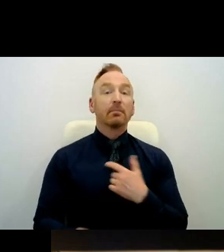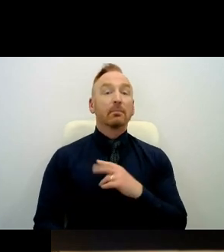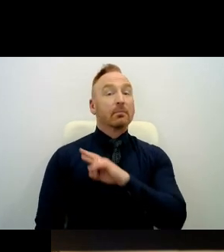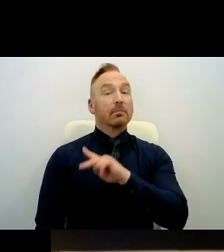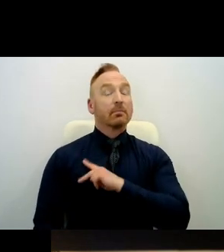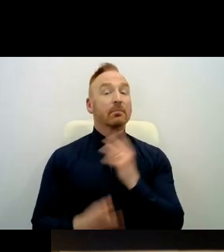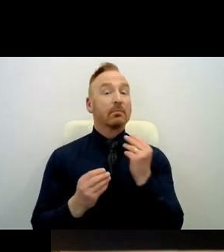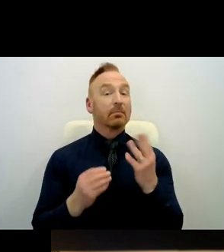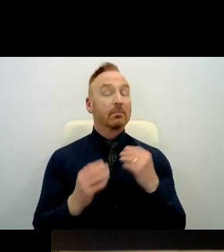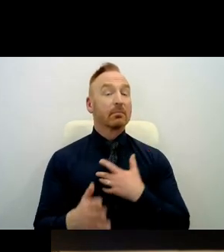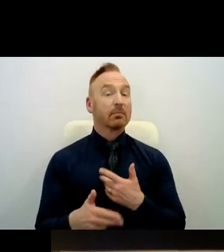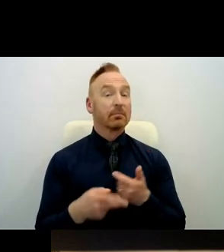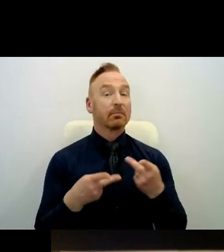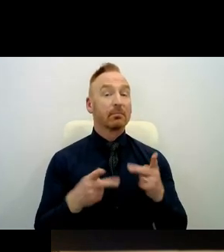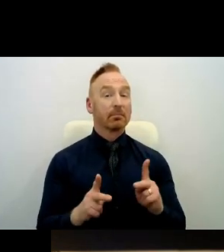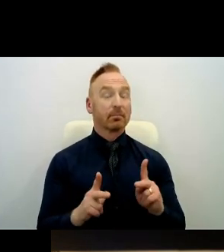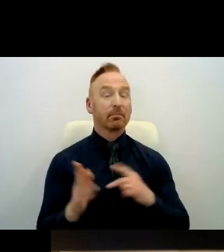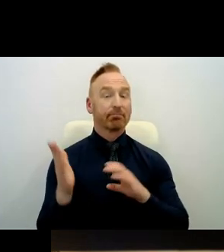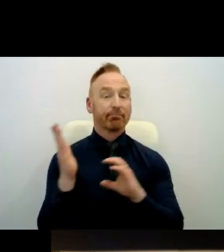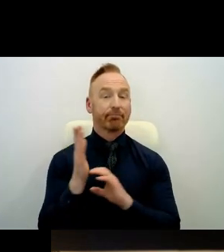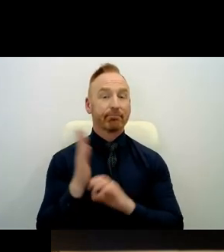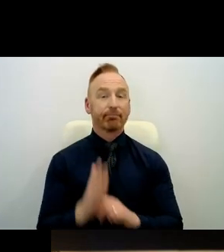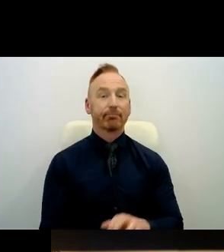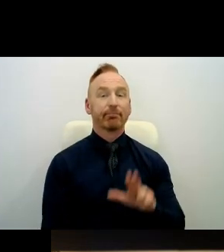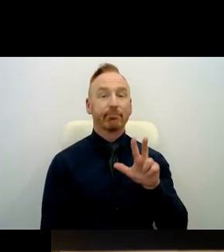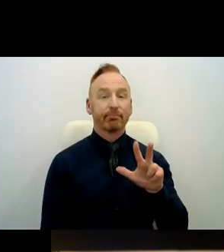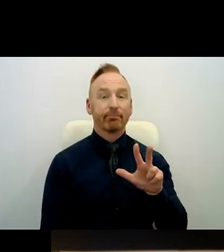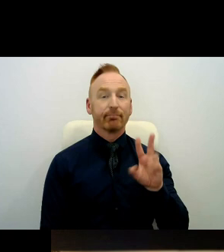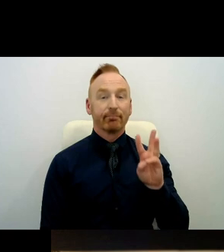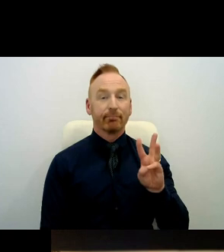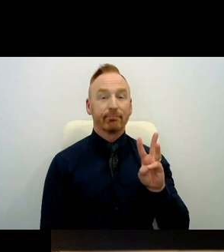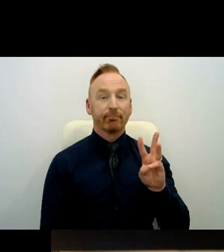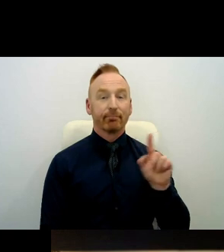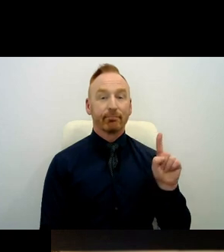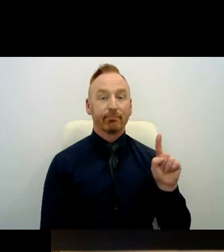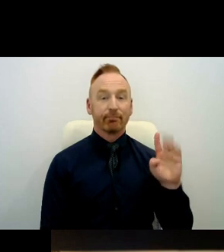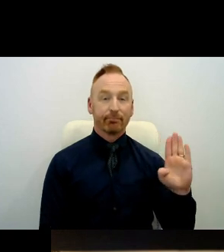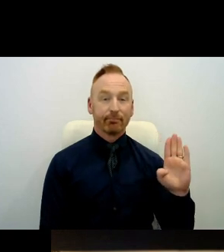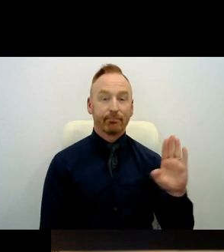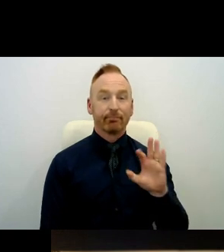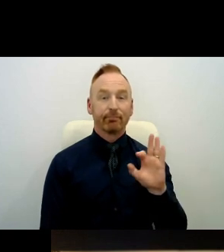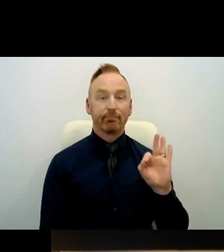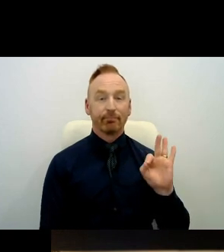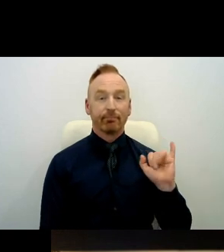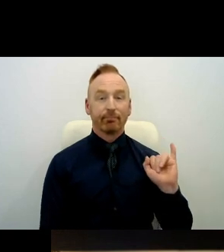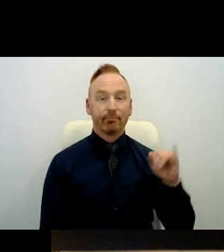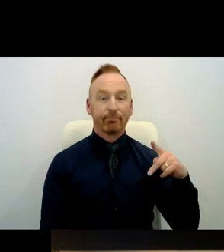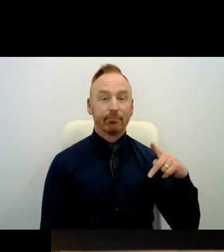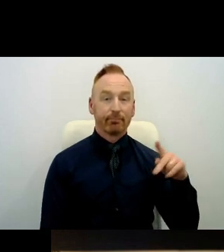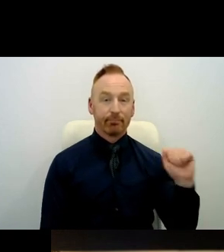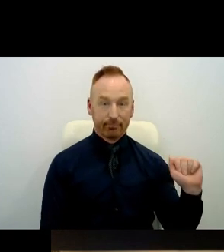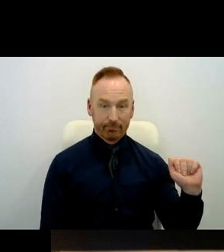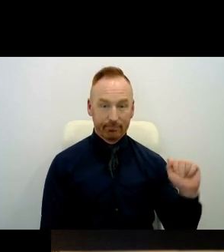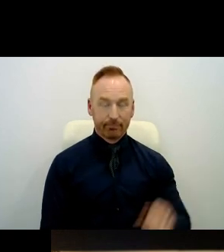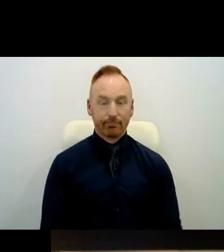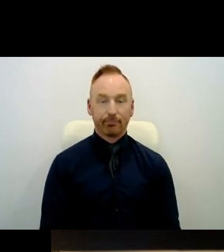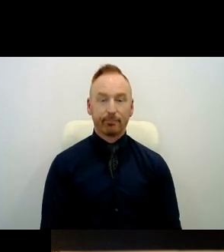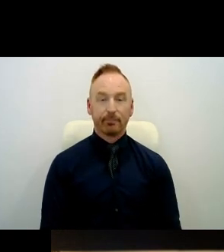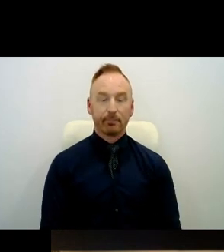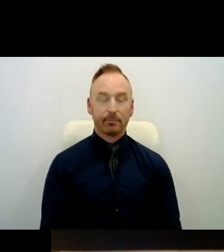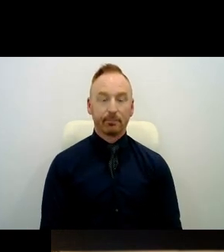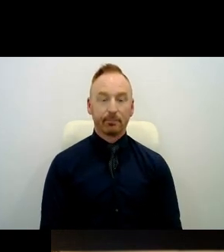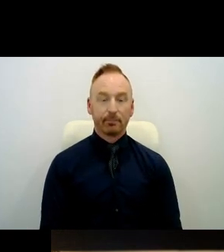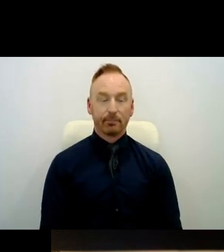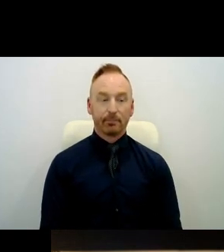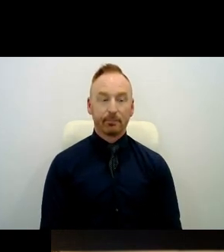of personal information is authorized under Section 36(1)(b) of the Freedom of Information and Privacy Protection